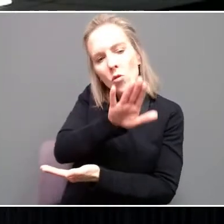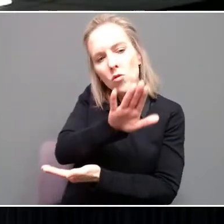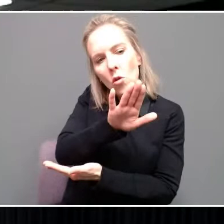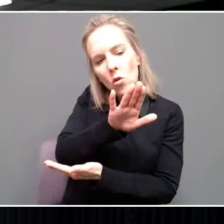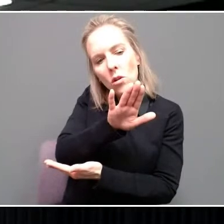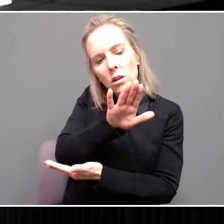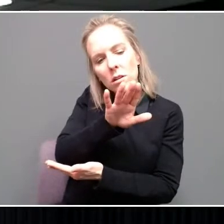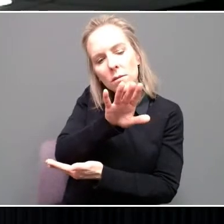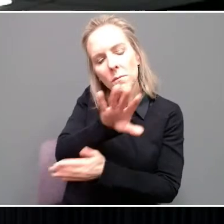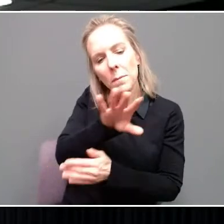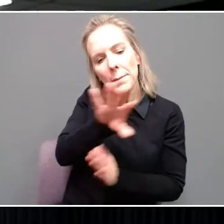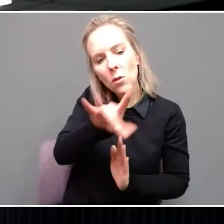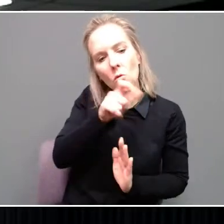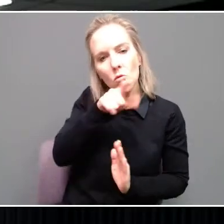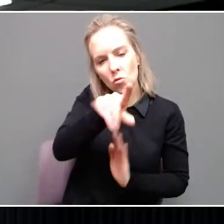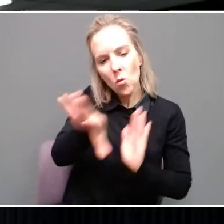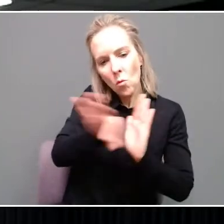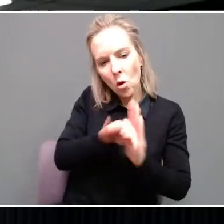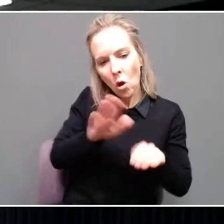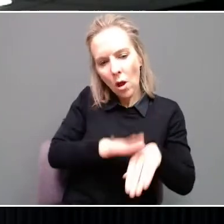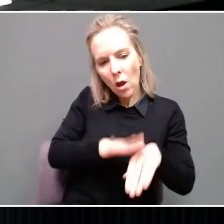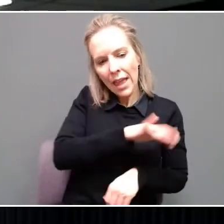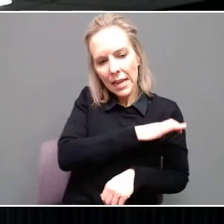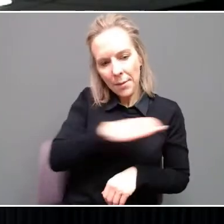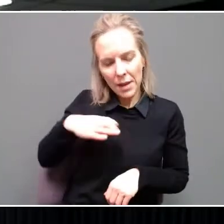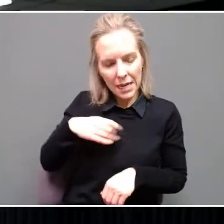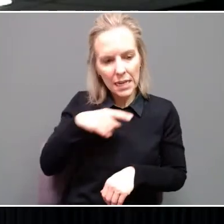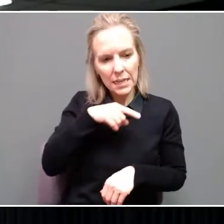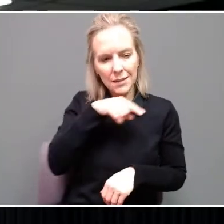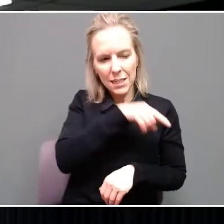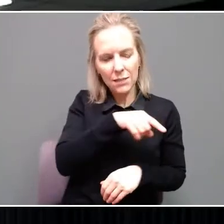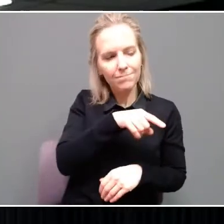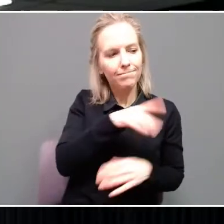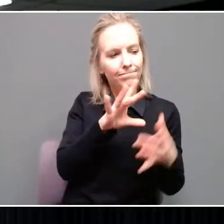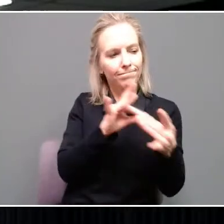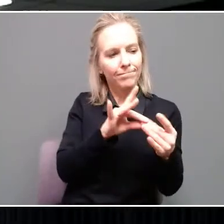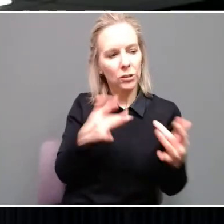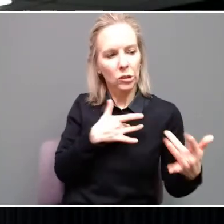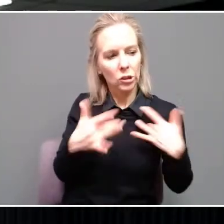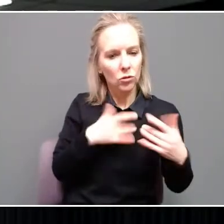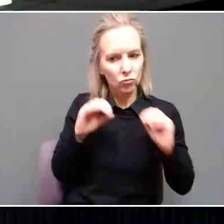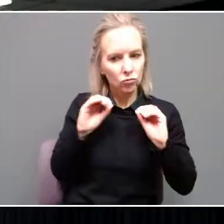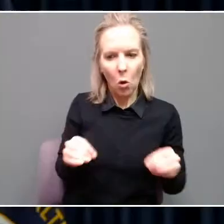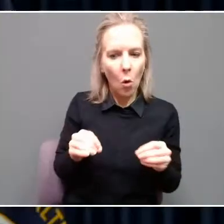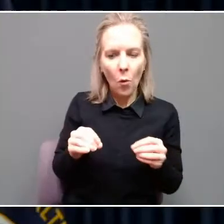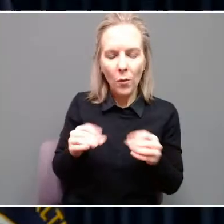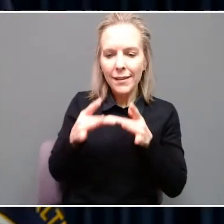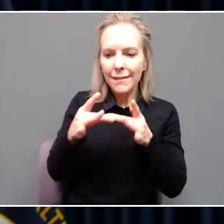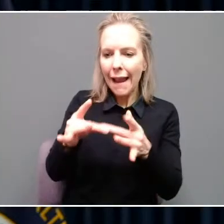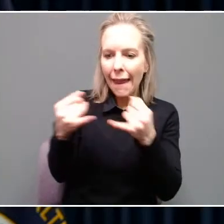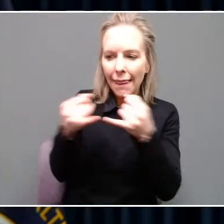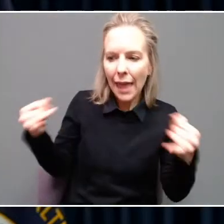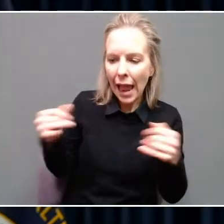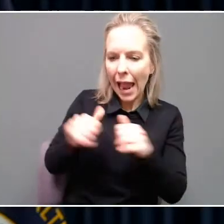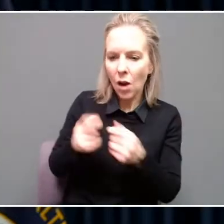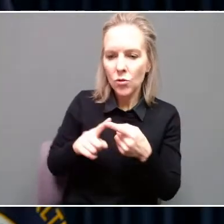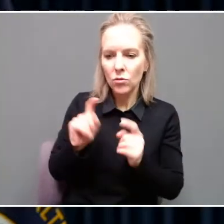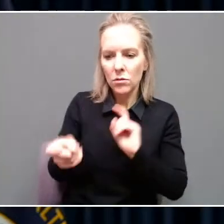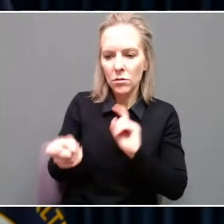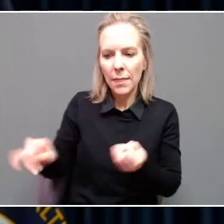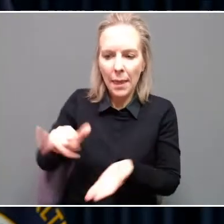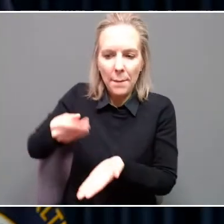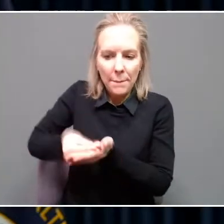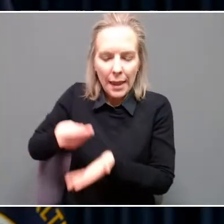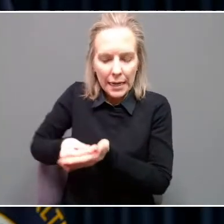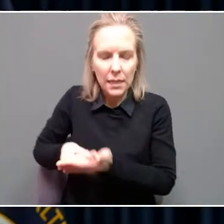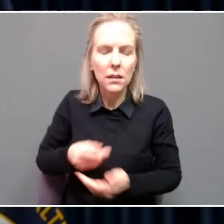and he recently expressed concern that they don't have any guidelines yet. Do you share that concern? I do. Van